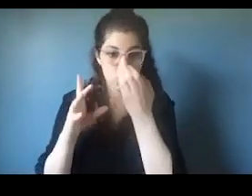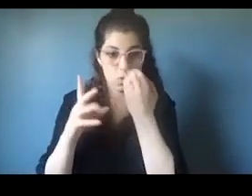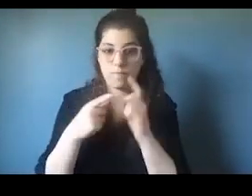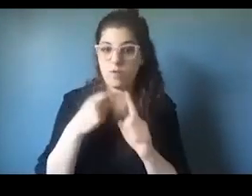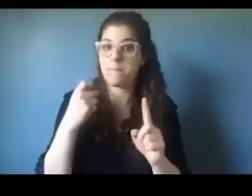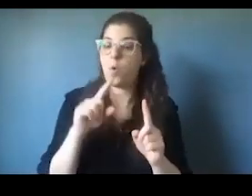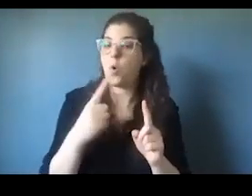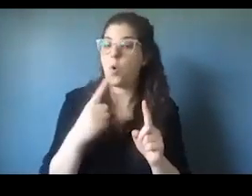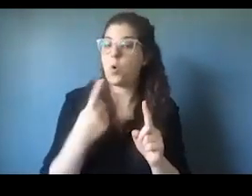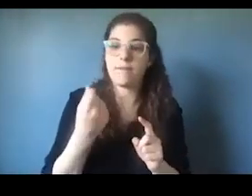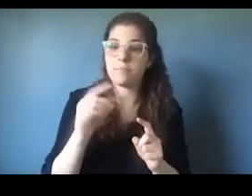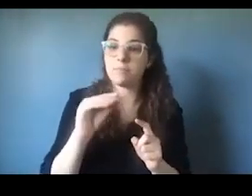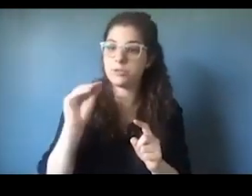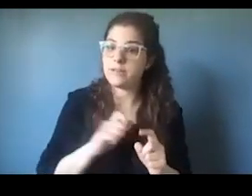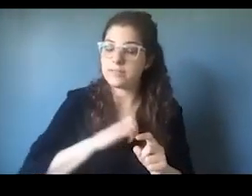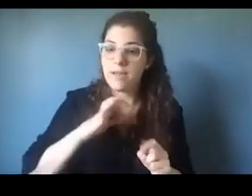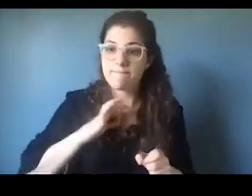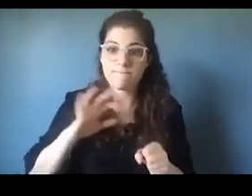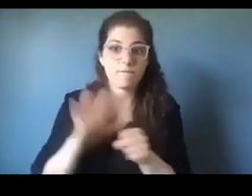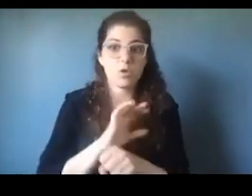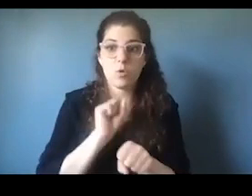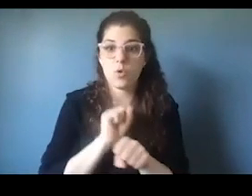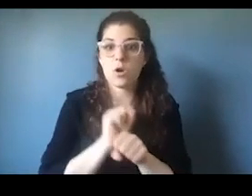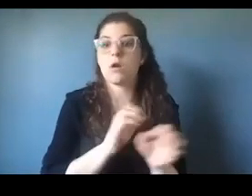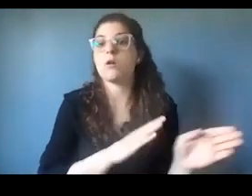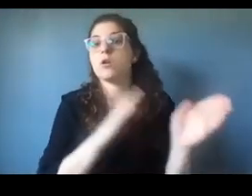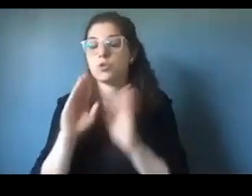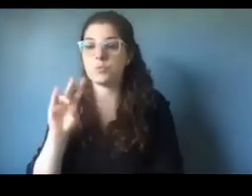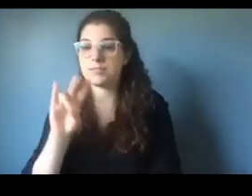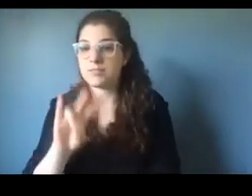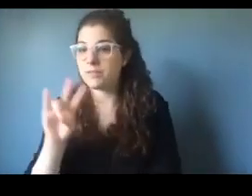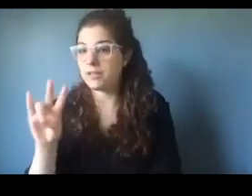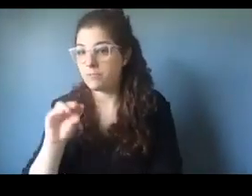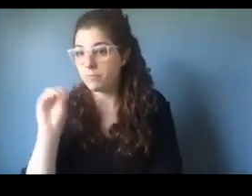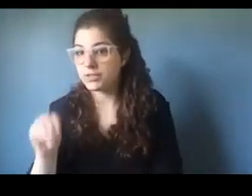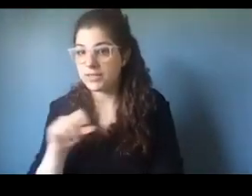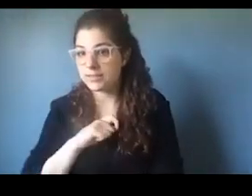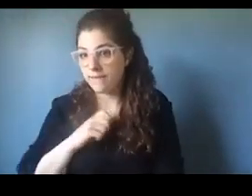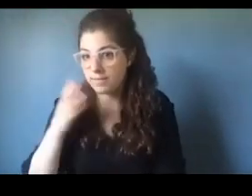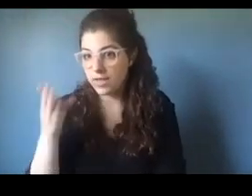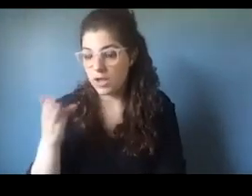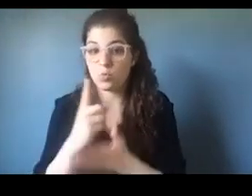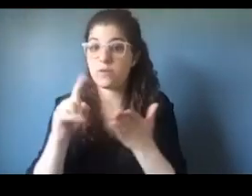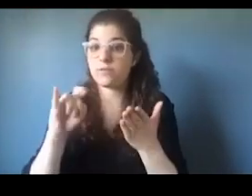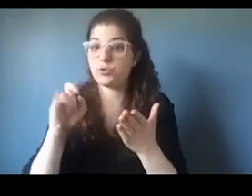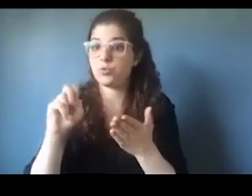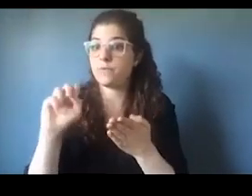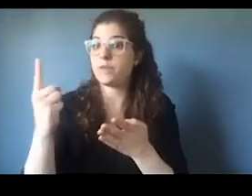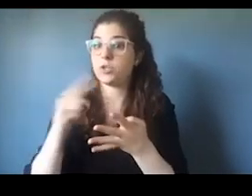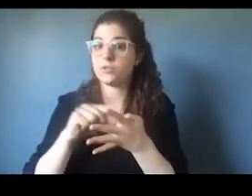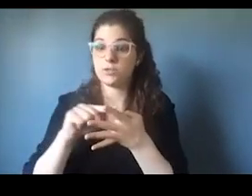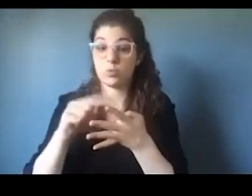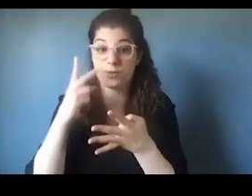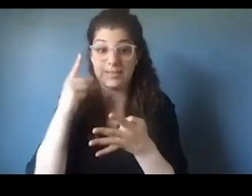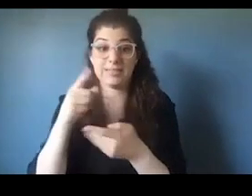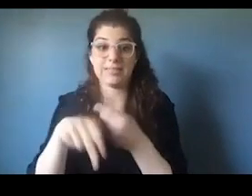only 11% of their staff fully being at work to 77% of their staff the week of June 1st. So we see, in this kind